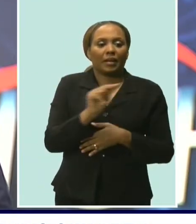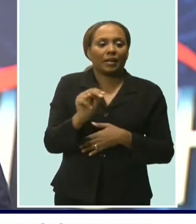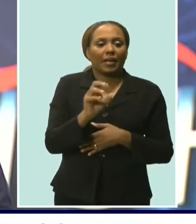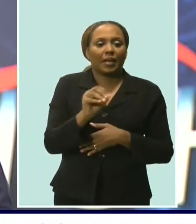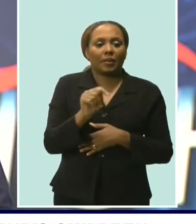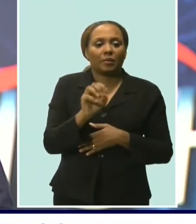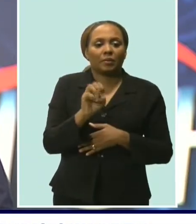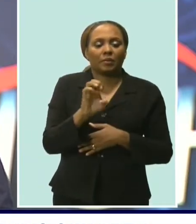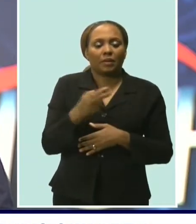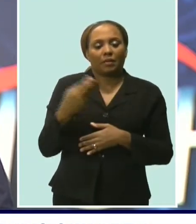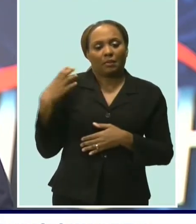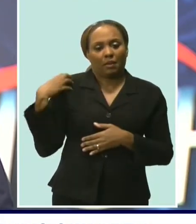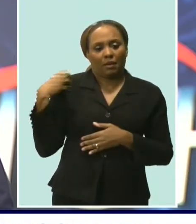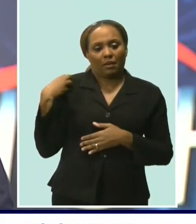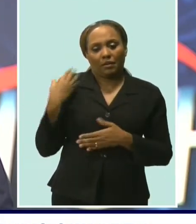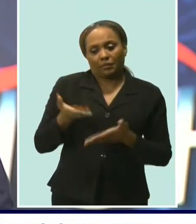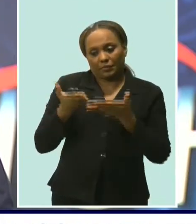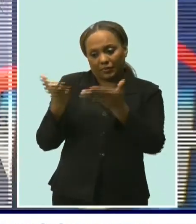De Silva.